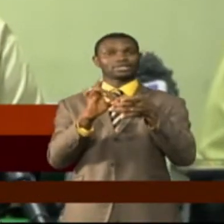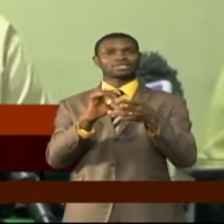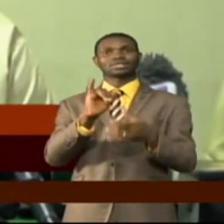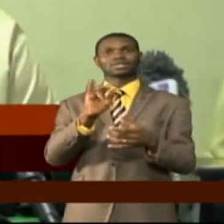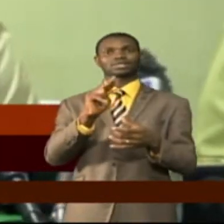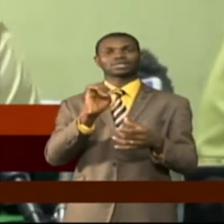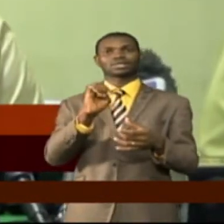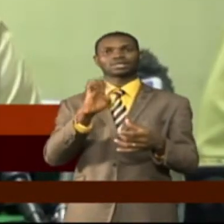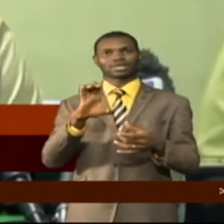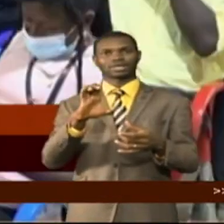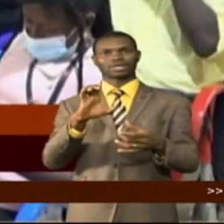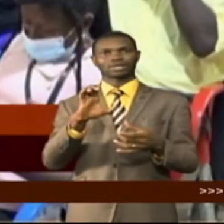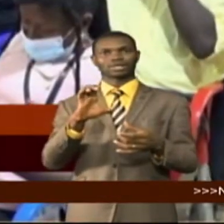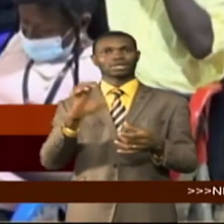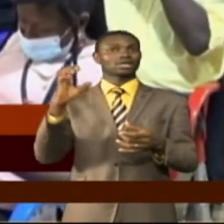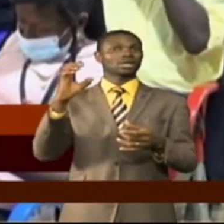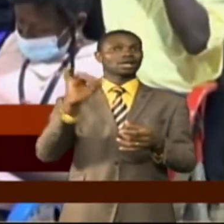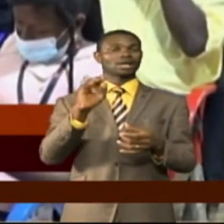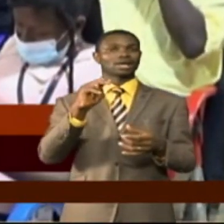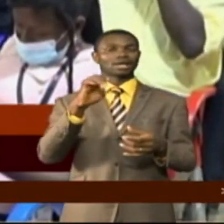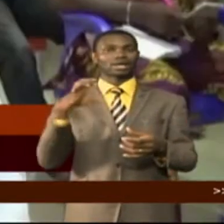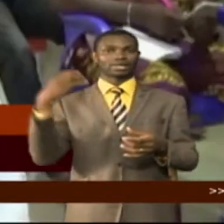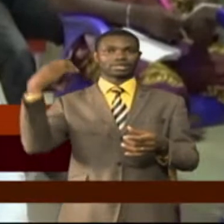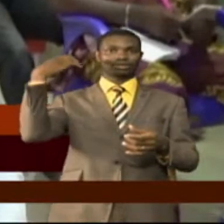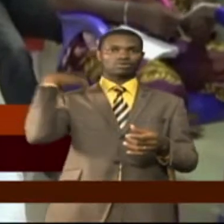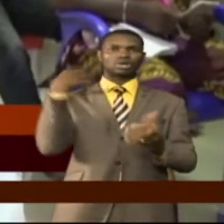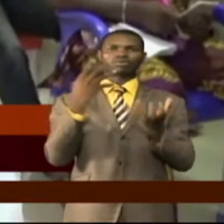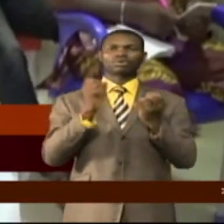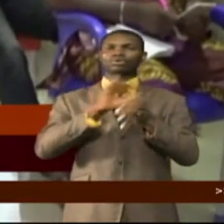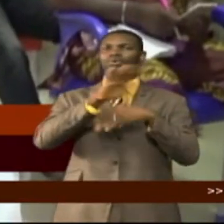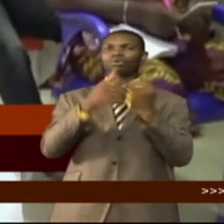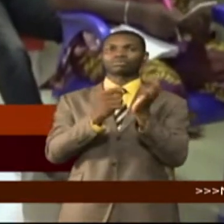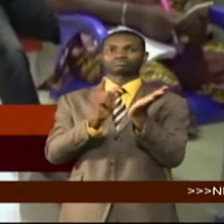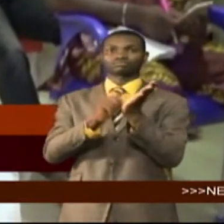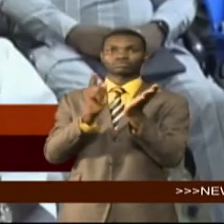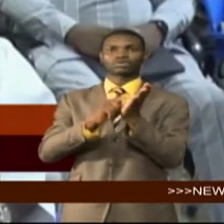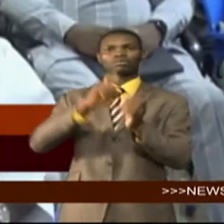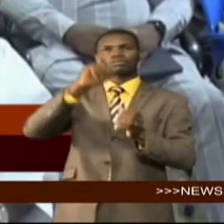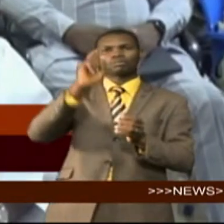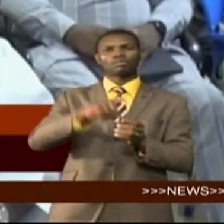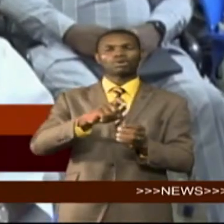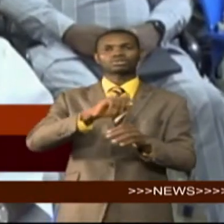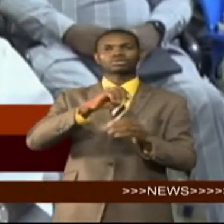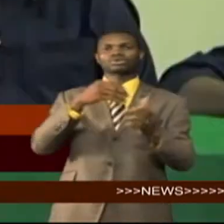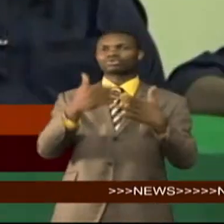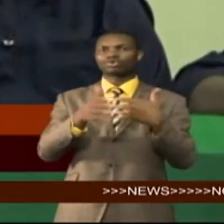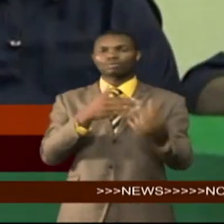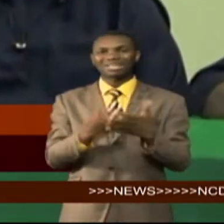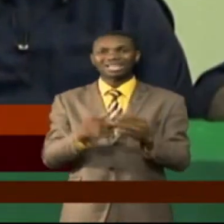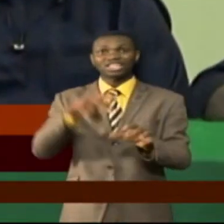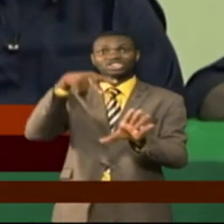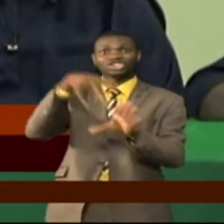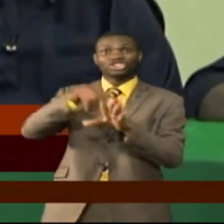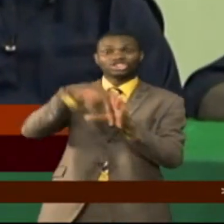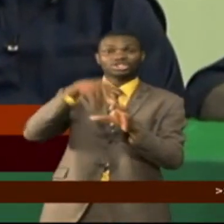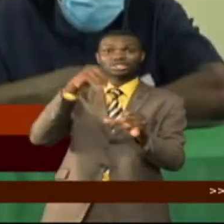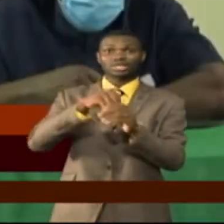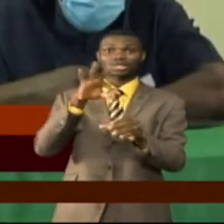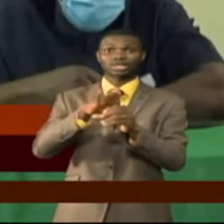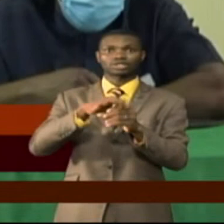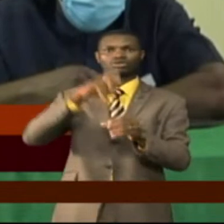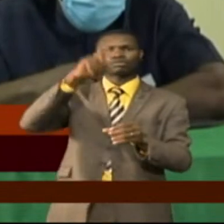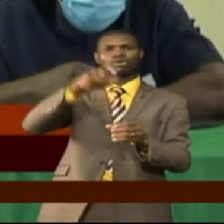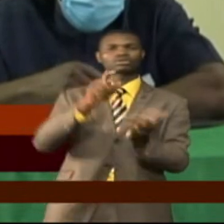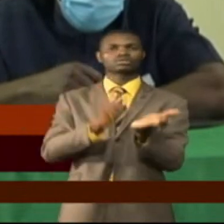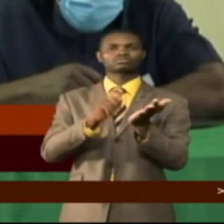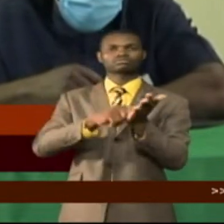Mahmoud Yakubu wants journalists to report any form of electoral malpractice, and while on the part of the Commission, he promises